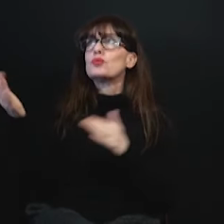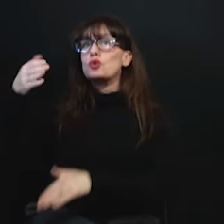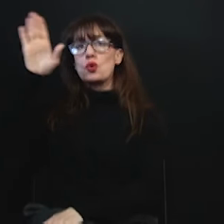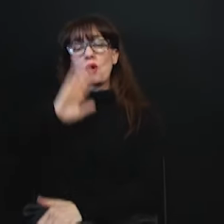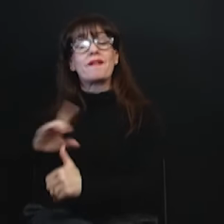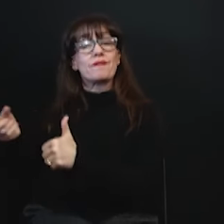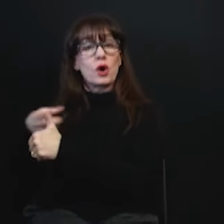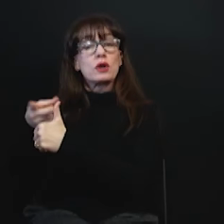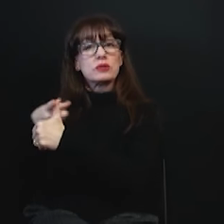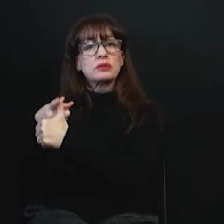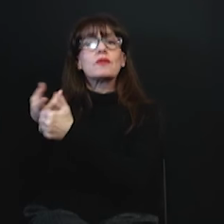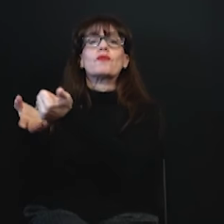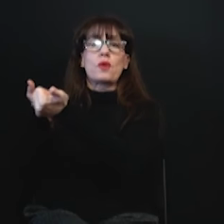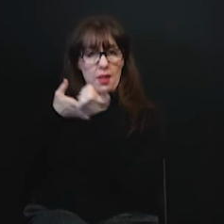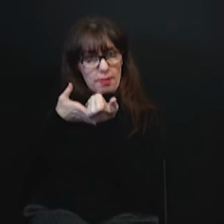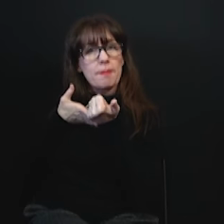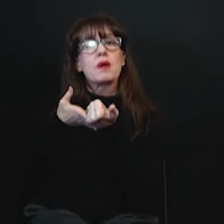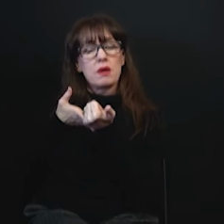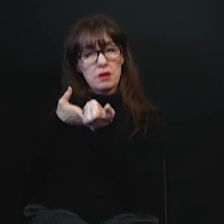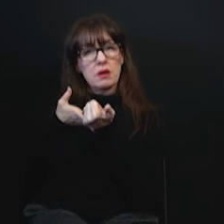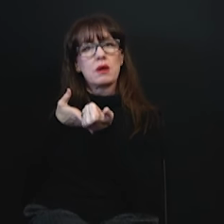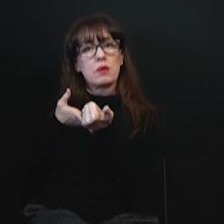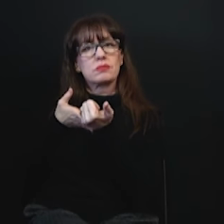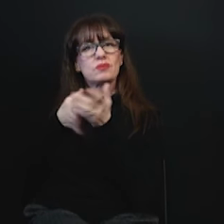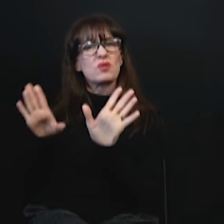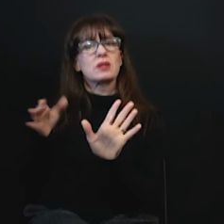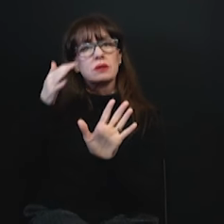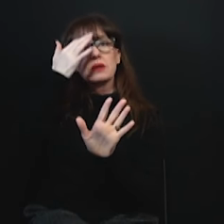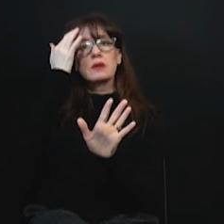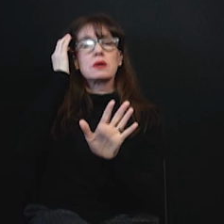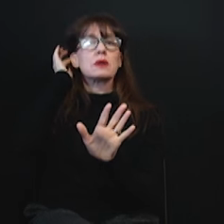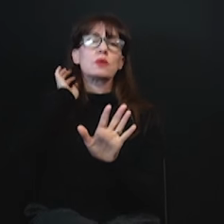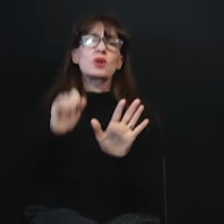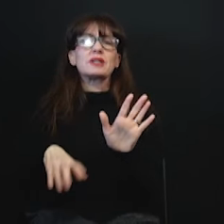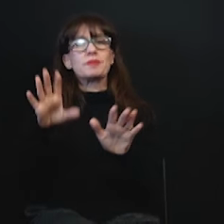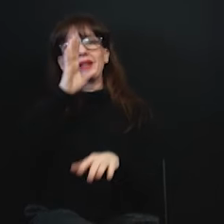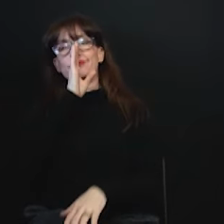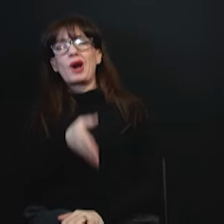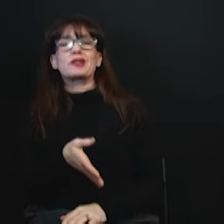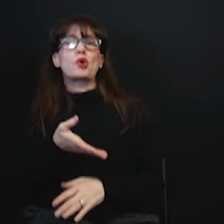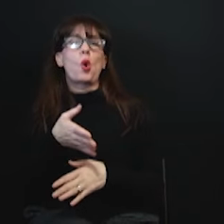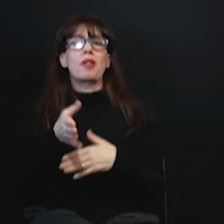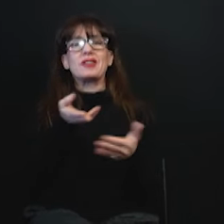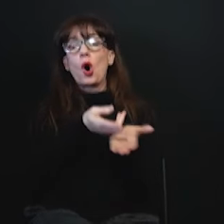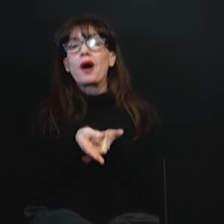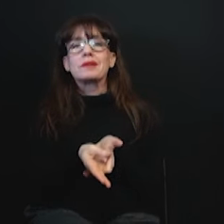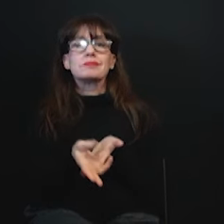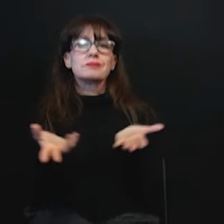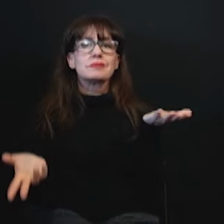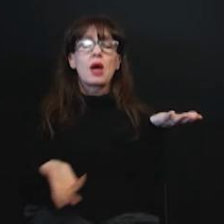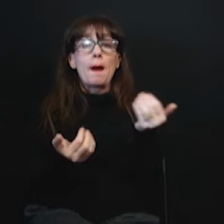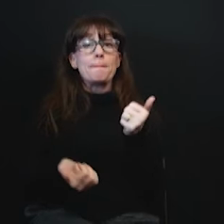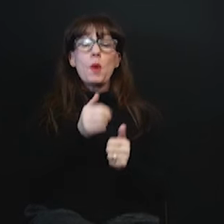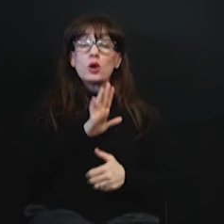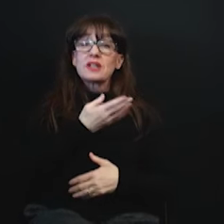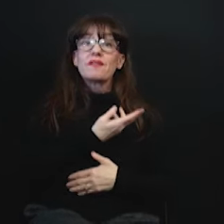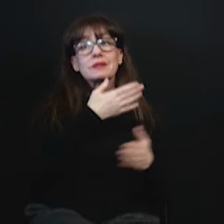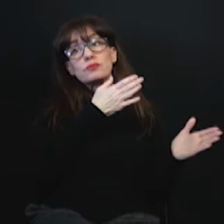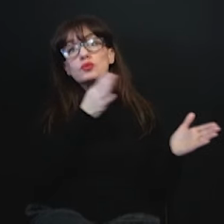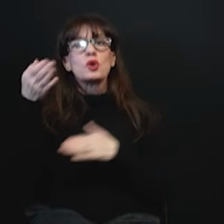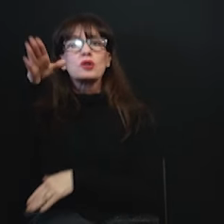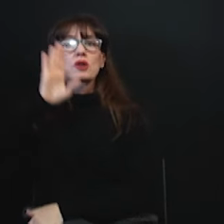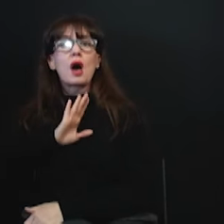first of all, for help. Let's just be as practical, pragmatic, and honest as we can. Most of us, if we've ever turned to